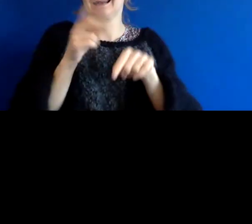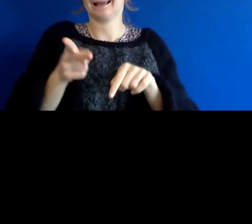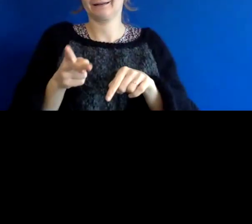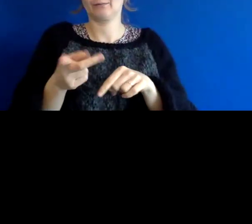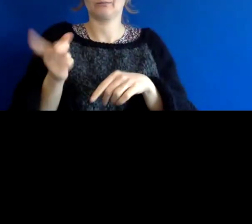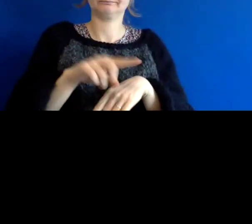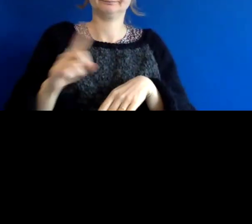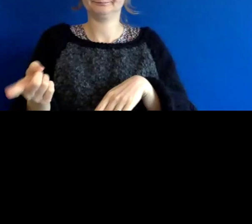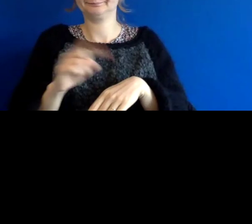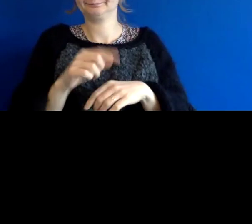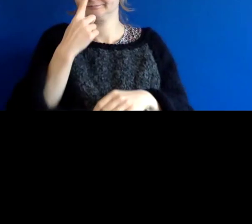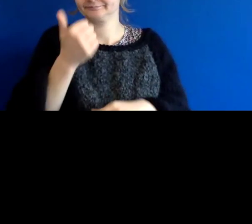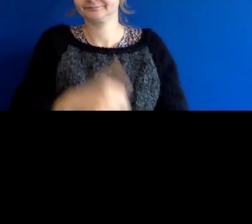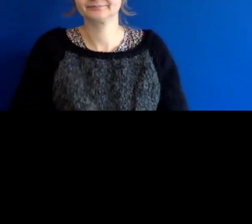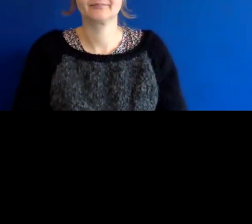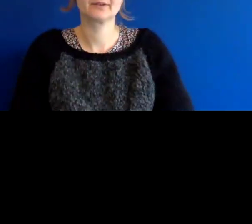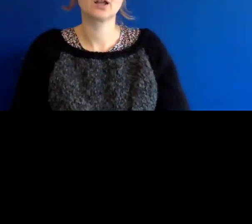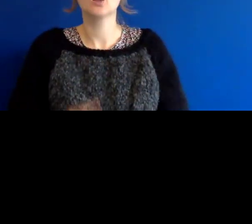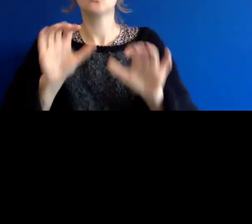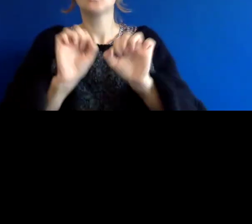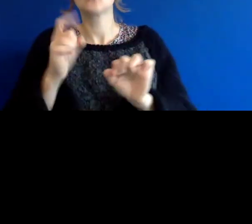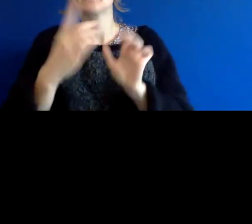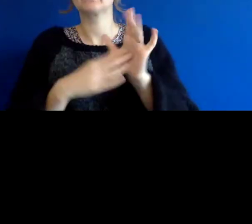So just bear with me a second.